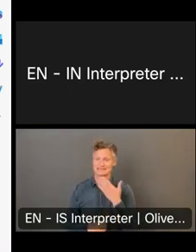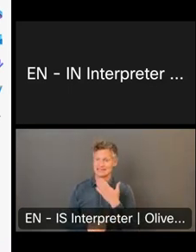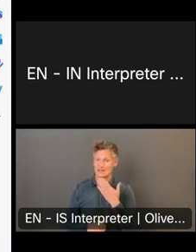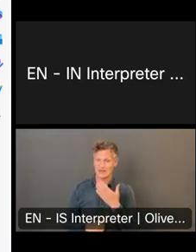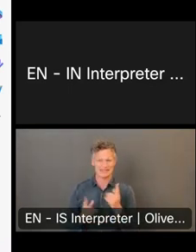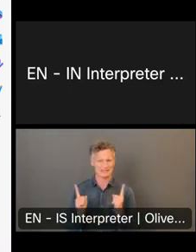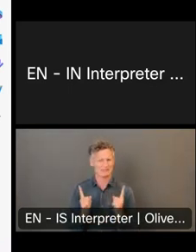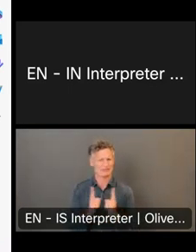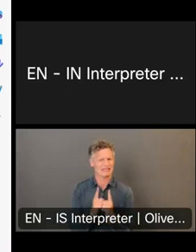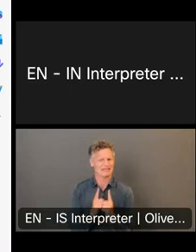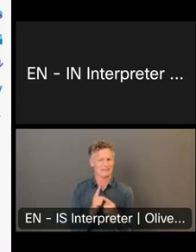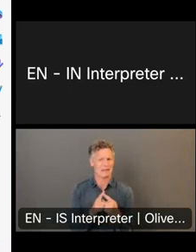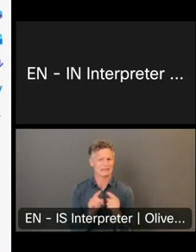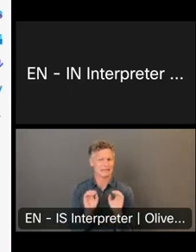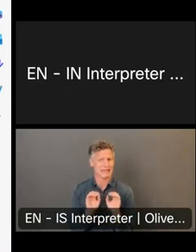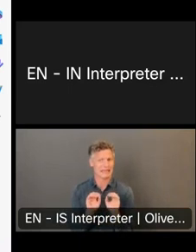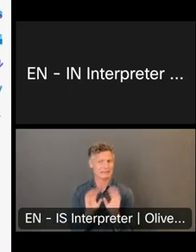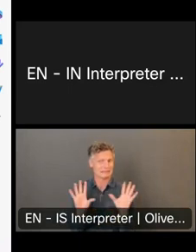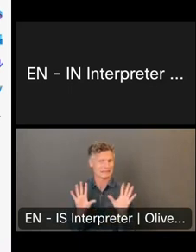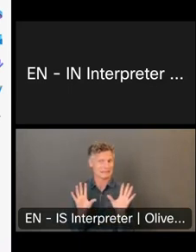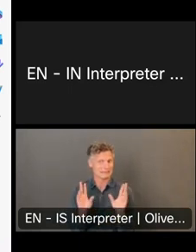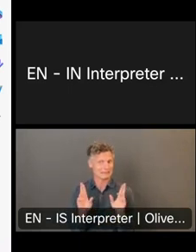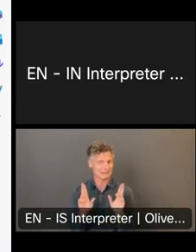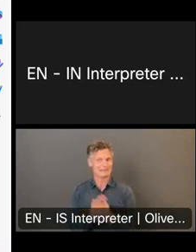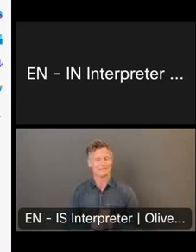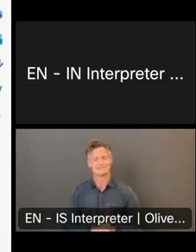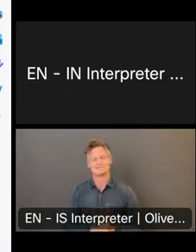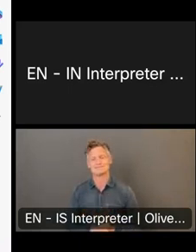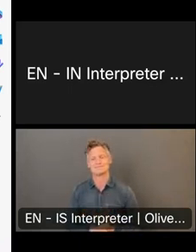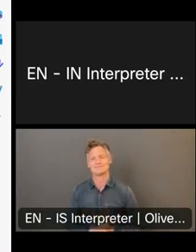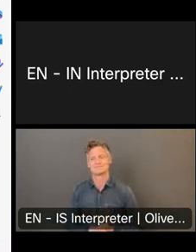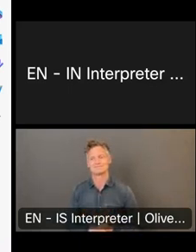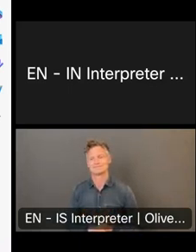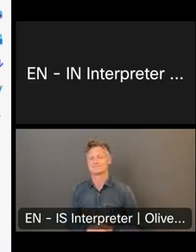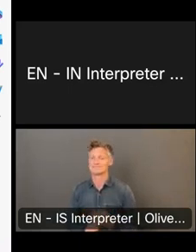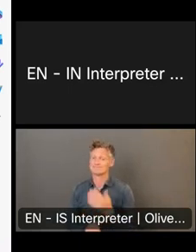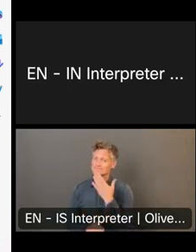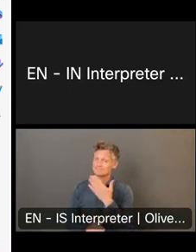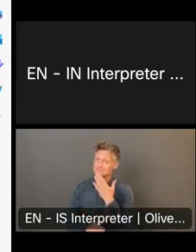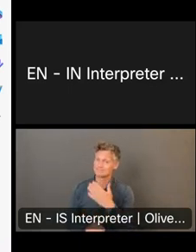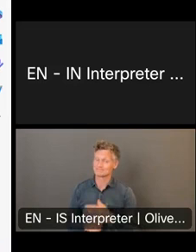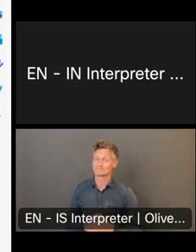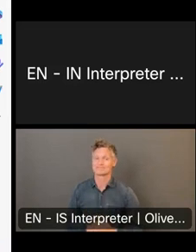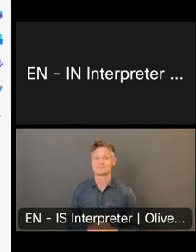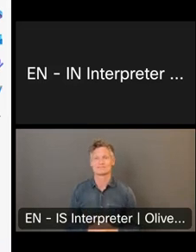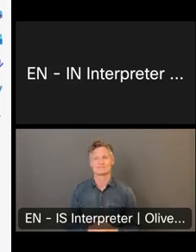Marina. Yes. Thank you so much. As usual, you gave us a very